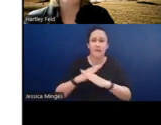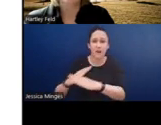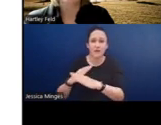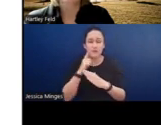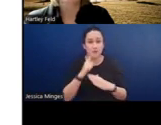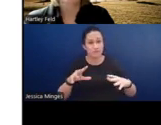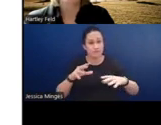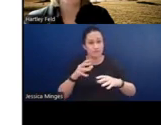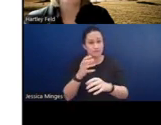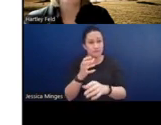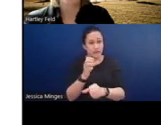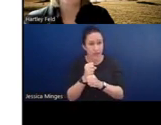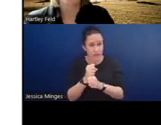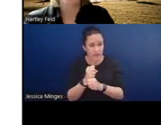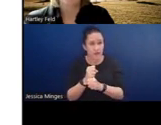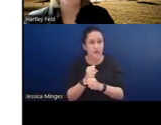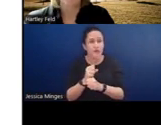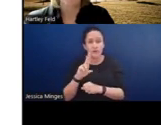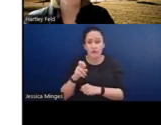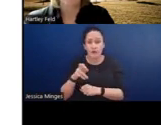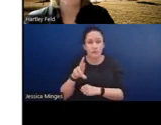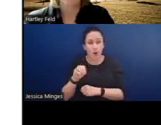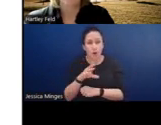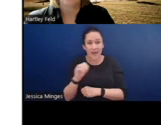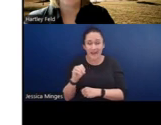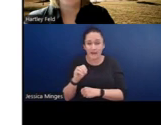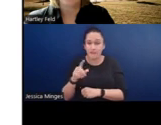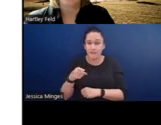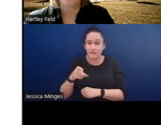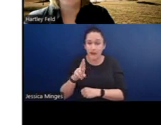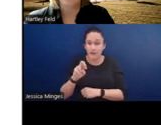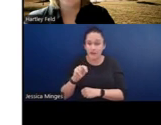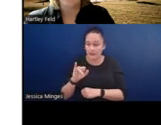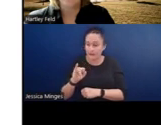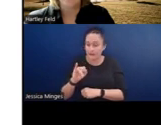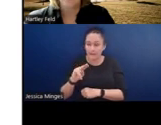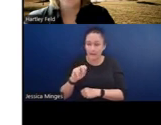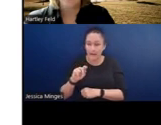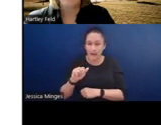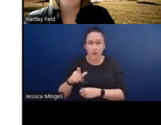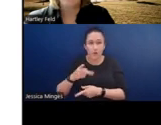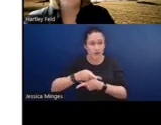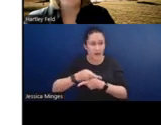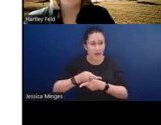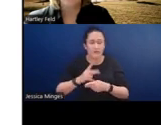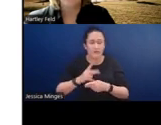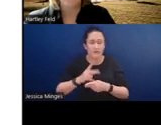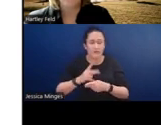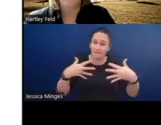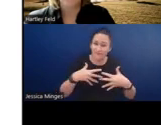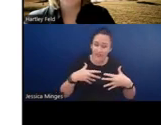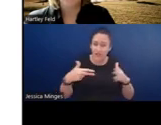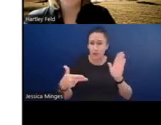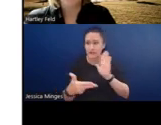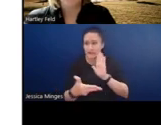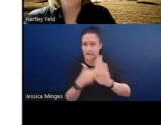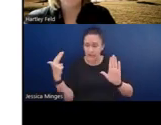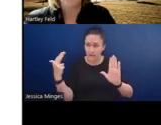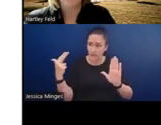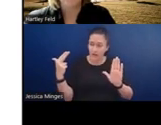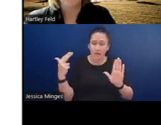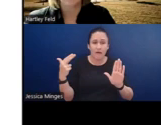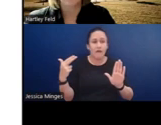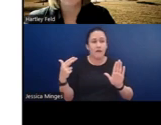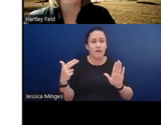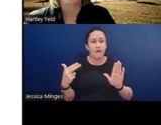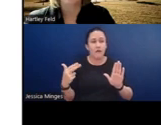receiving reproductive and perinatal health care, we talked about fear and stigma. Specifically, people told us that one of their biggest fears